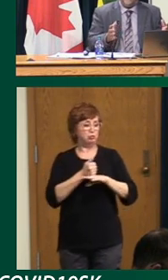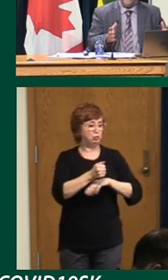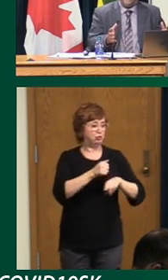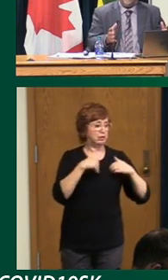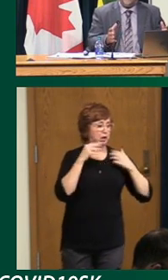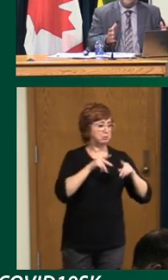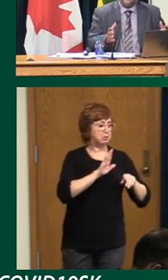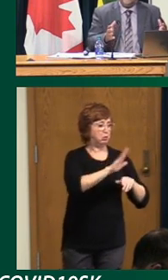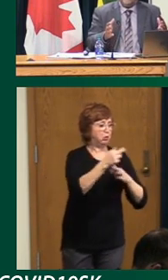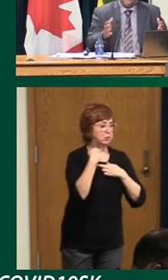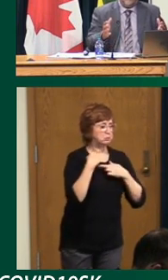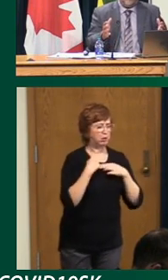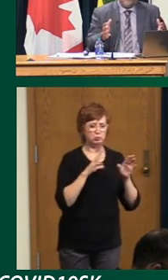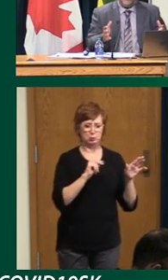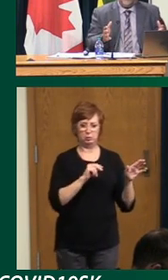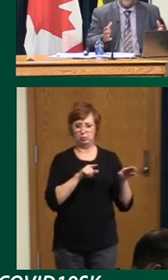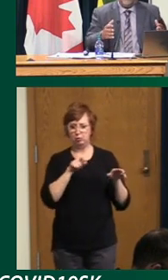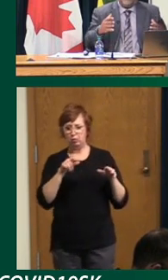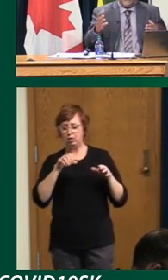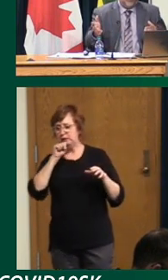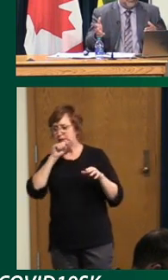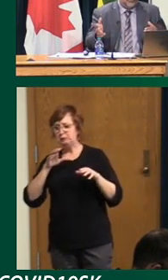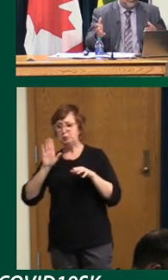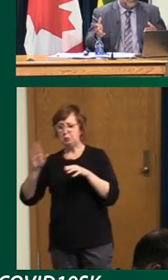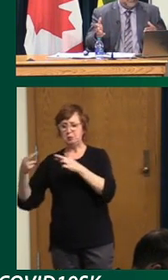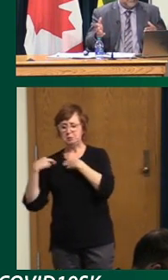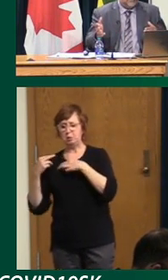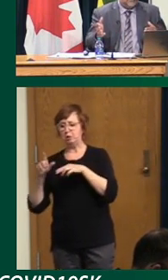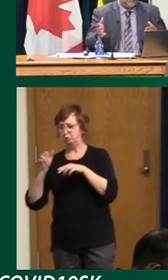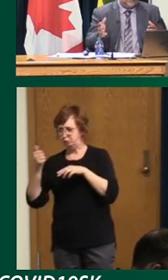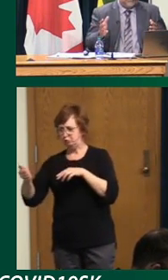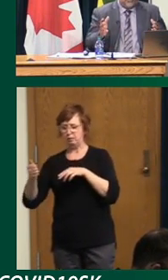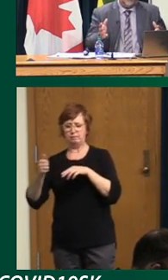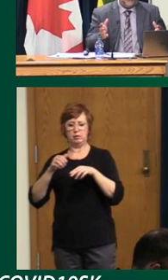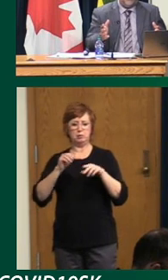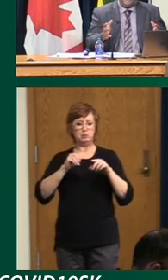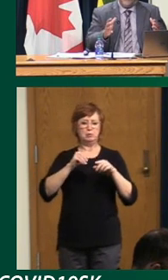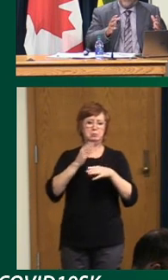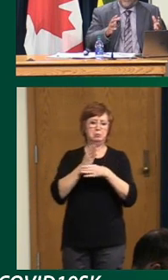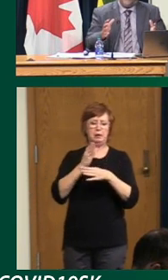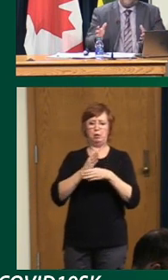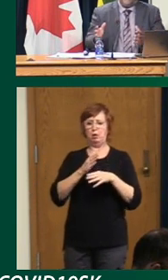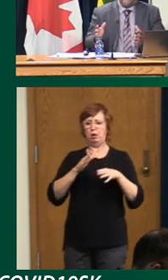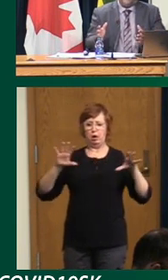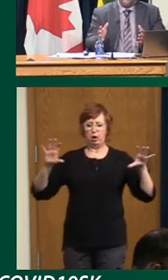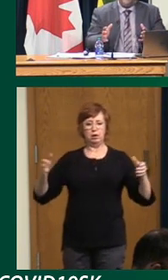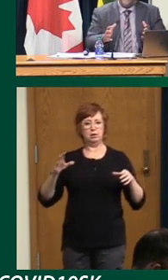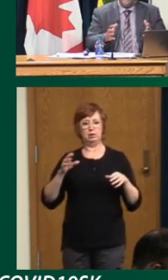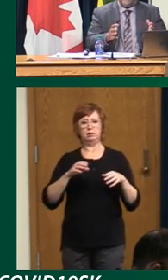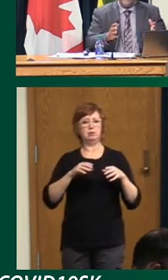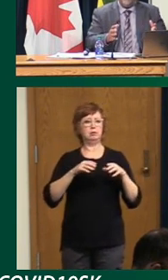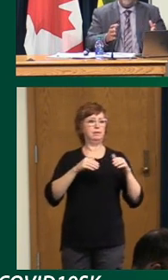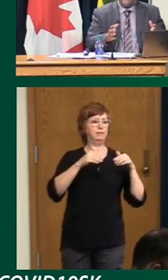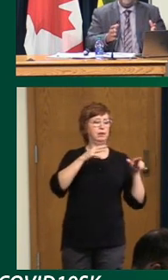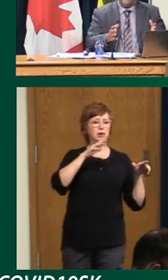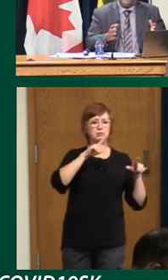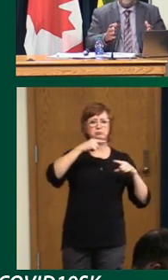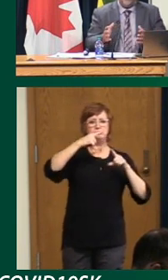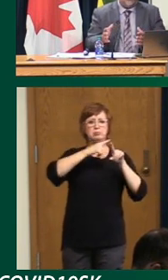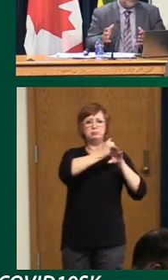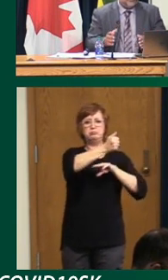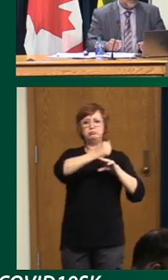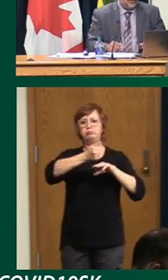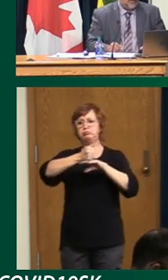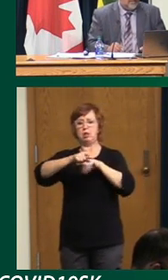when we're sick, wear a mask, wash our hands, maintain 2-meter distance. Otherwise, we can't bend the curve. It's not just